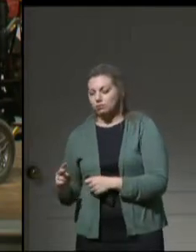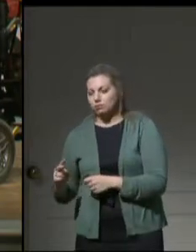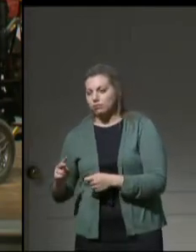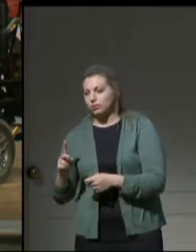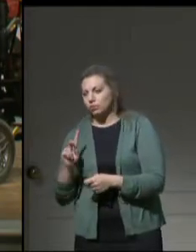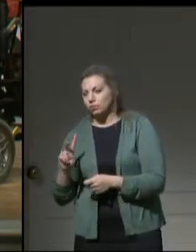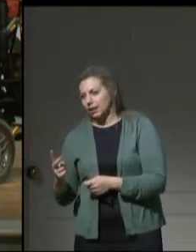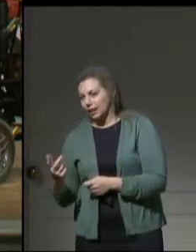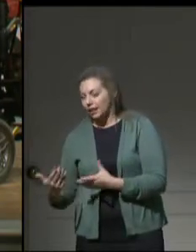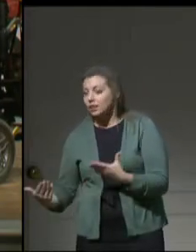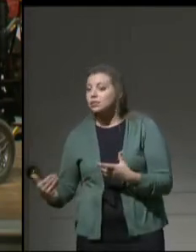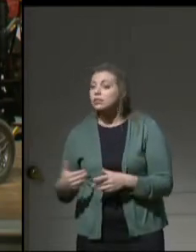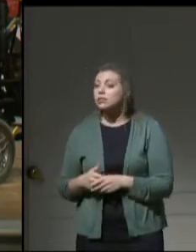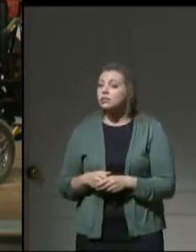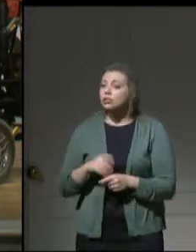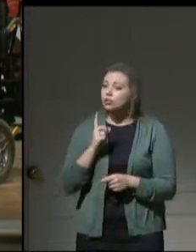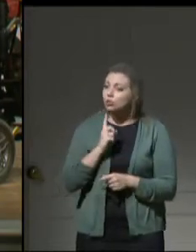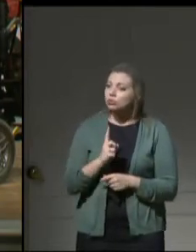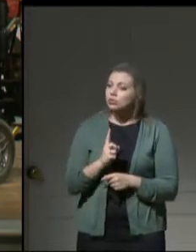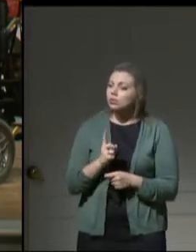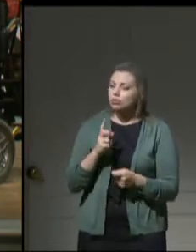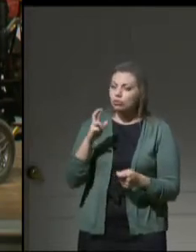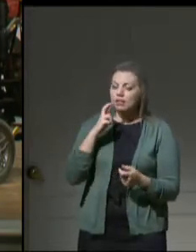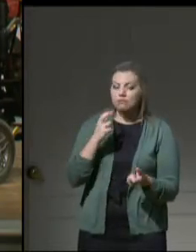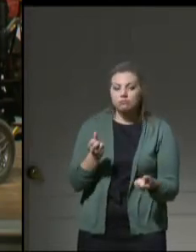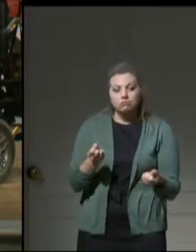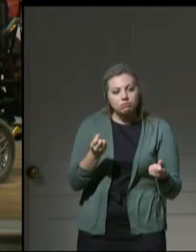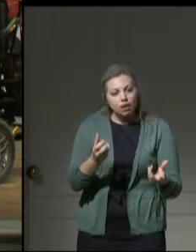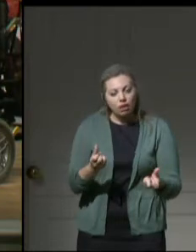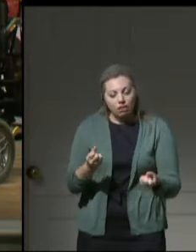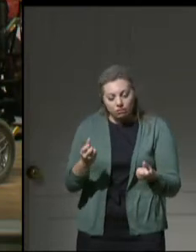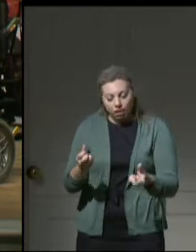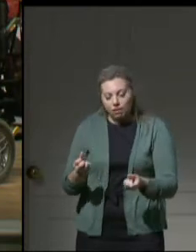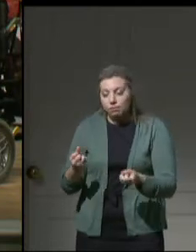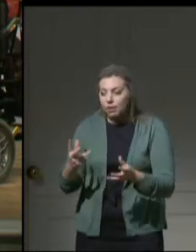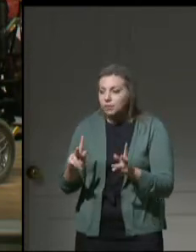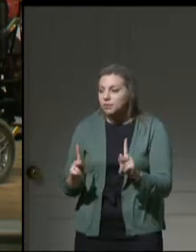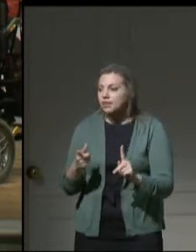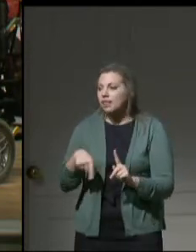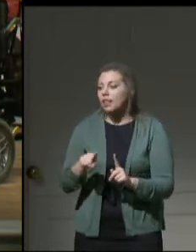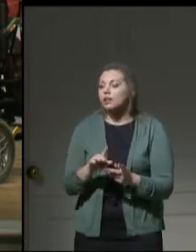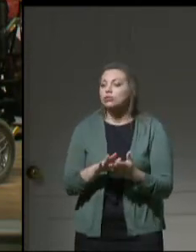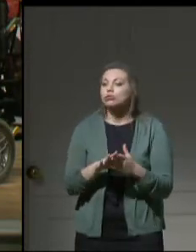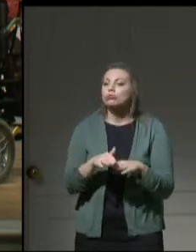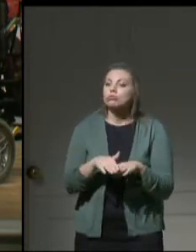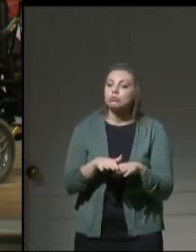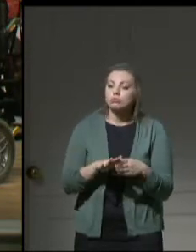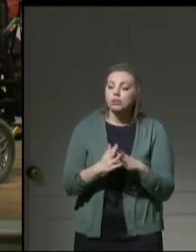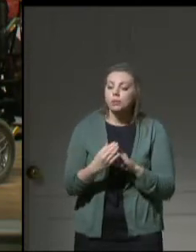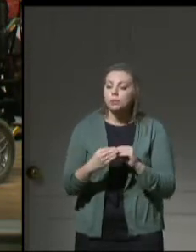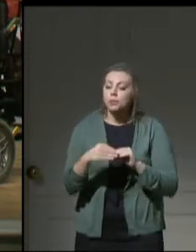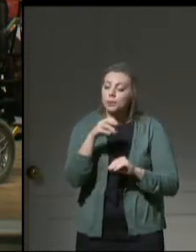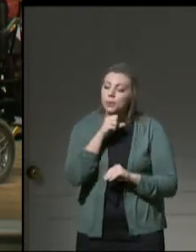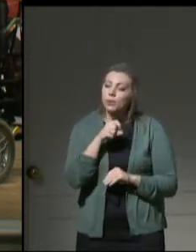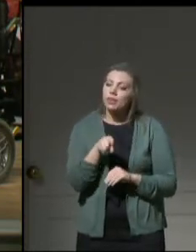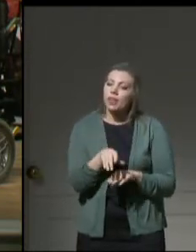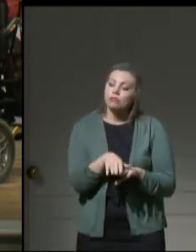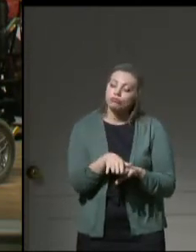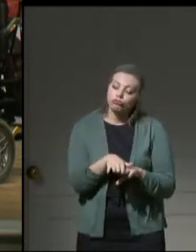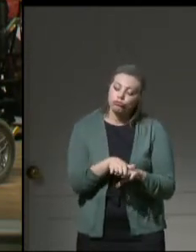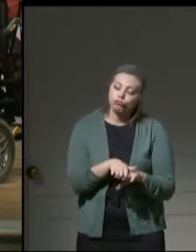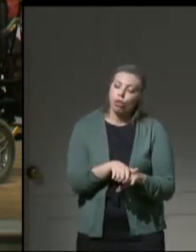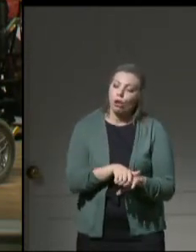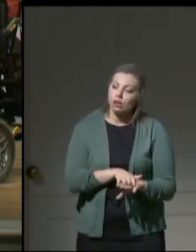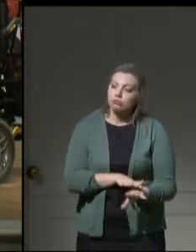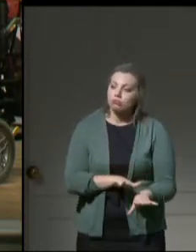realized is that there's so many people that slow down as they age. Even though there's still